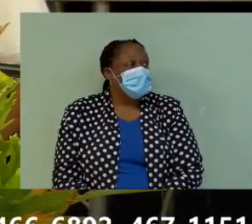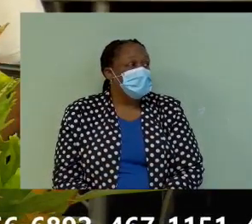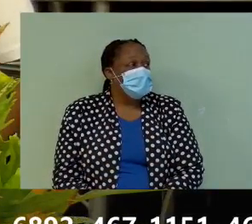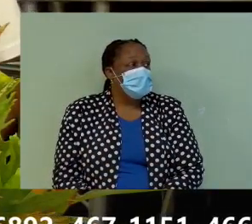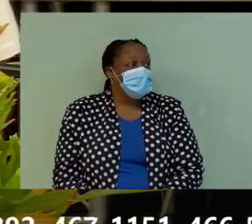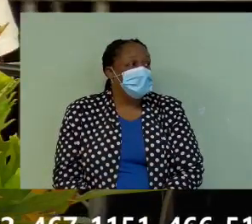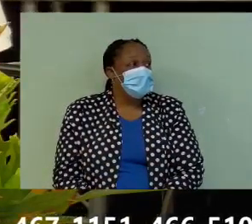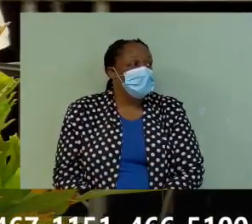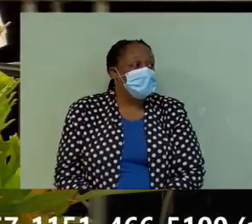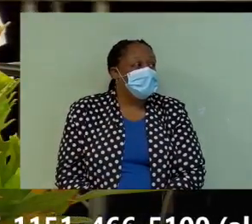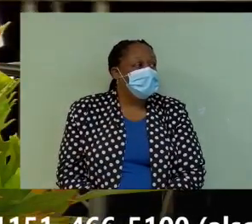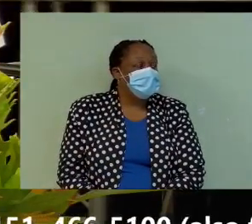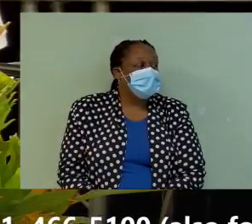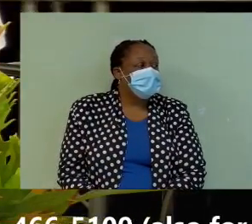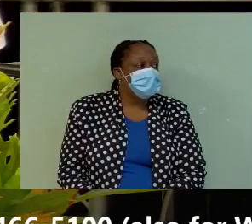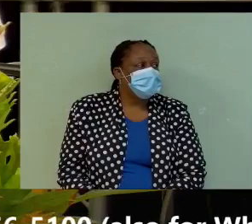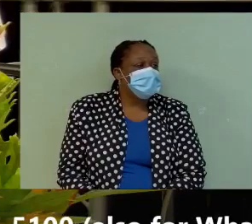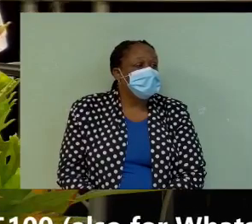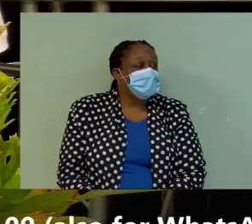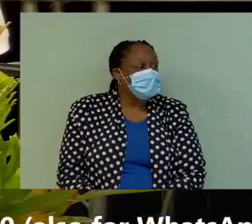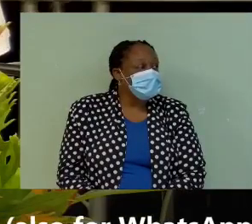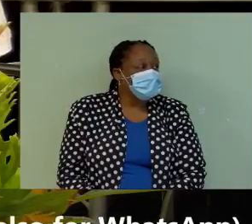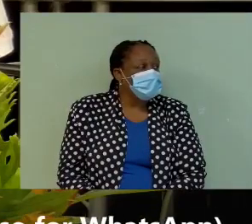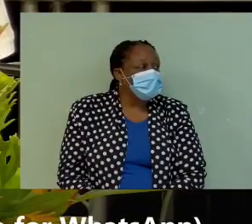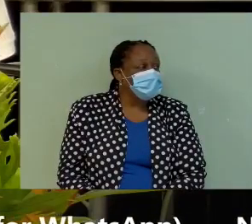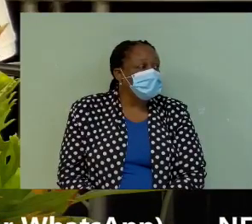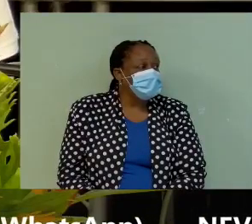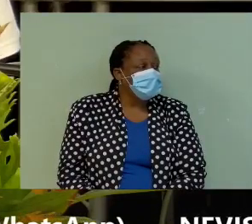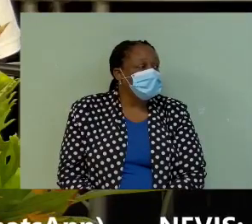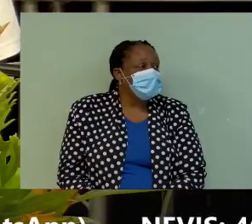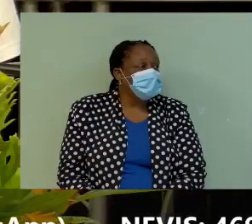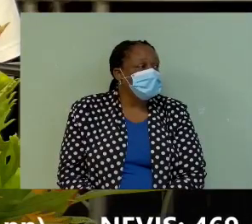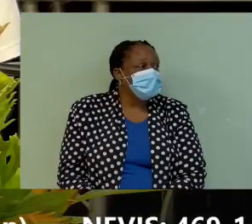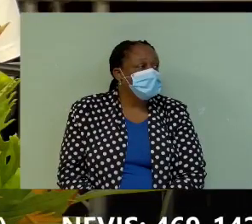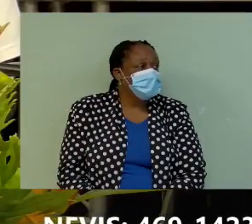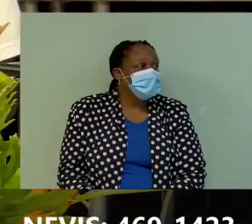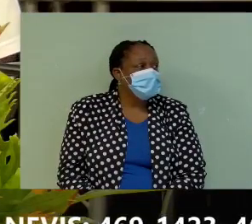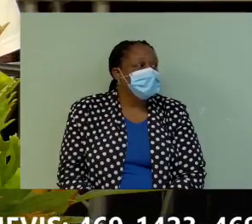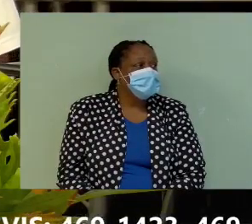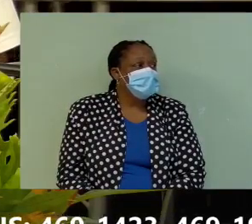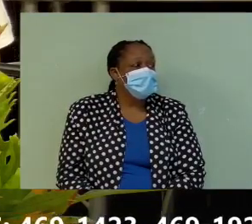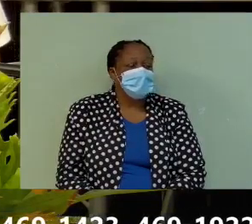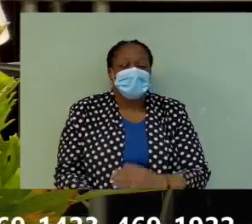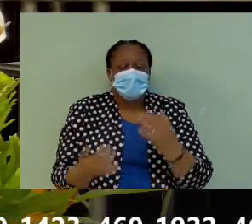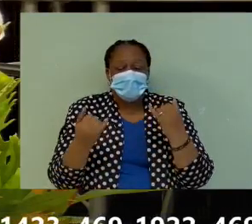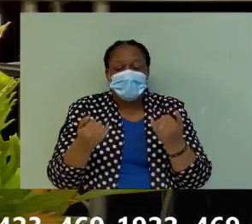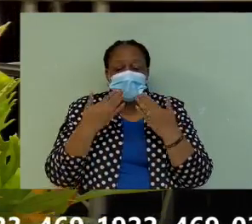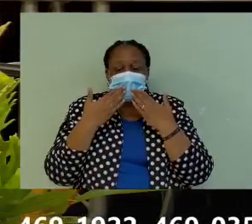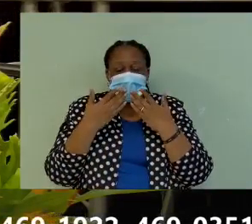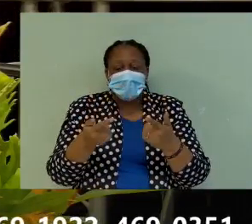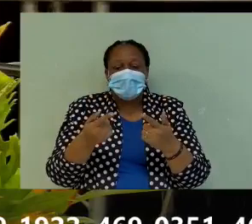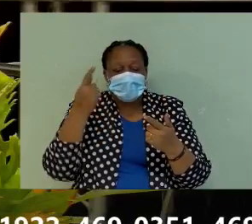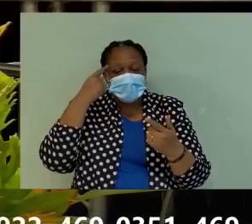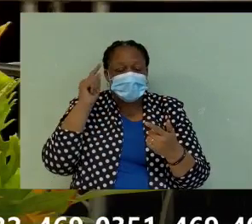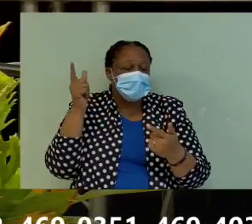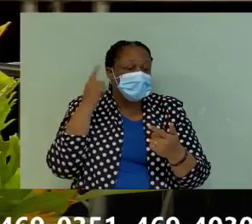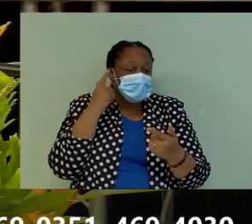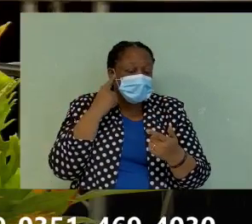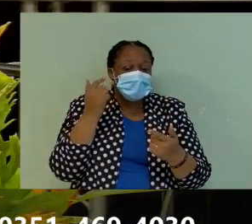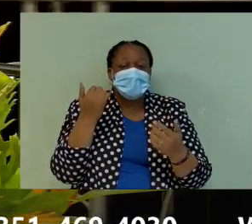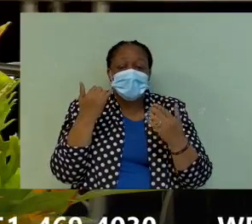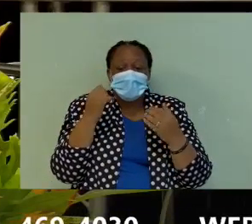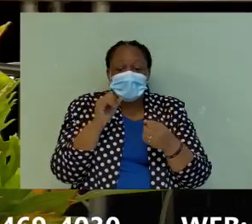begin enforcement. I want to thank you very much for listening, and also I look forward